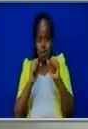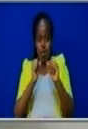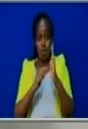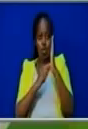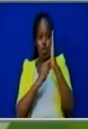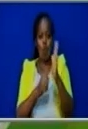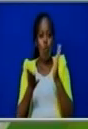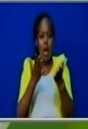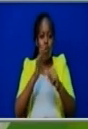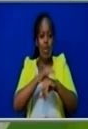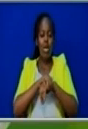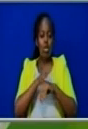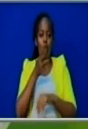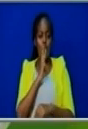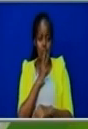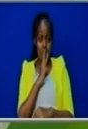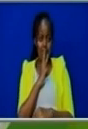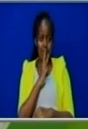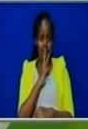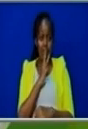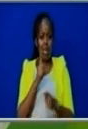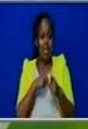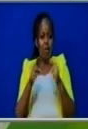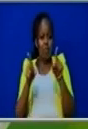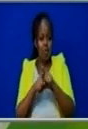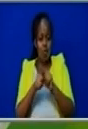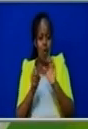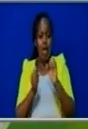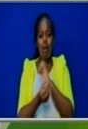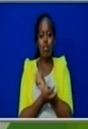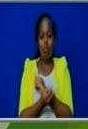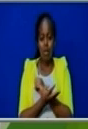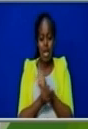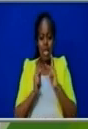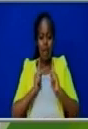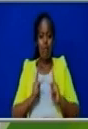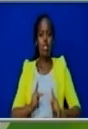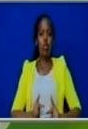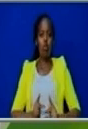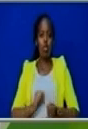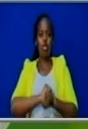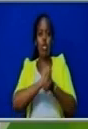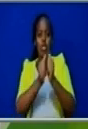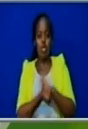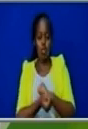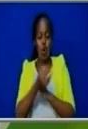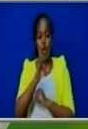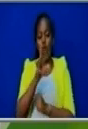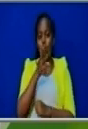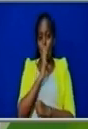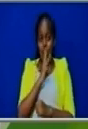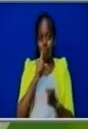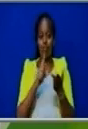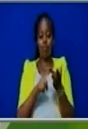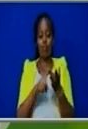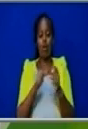the sources of water. You should be able to explain the physical changes of water.